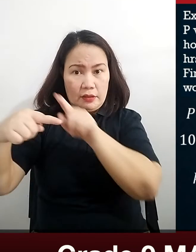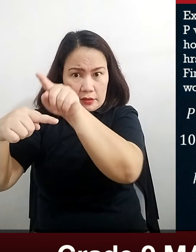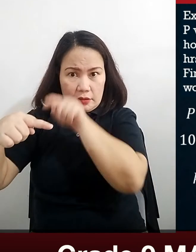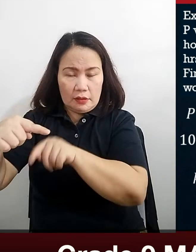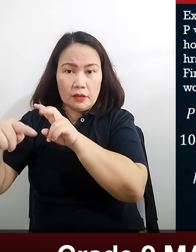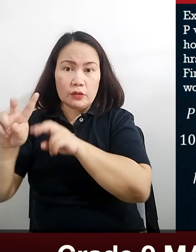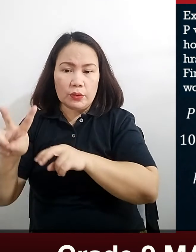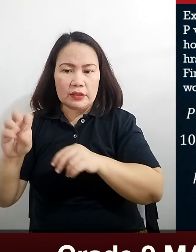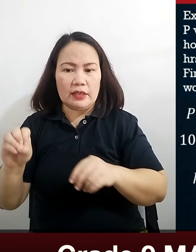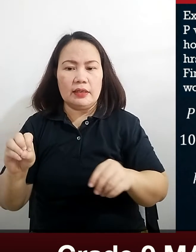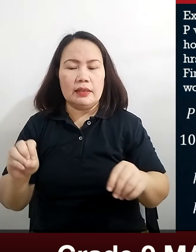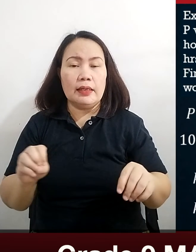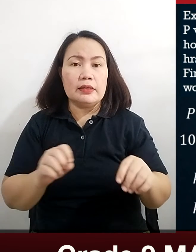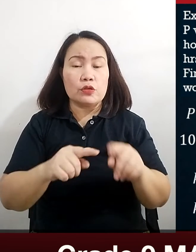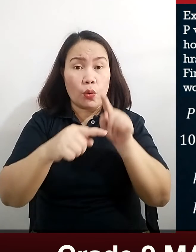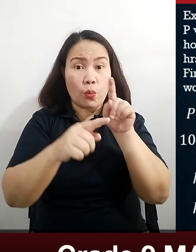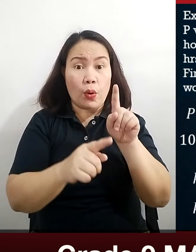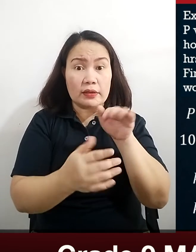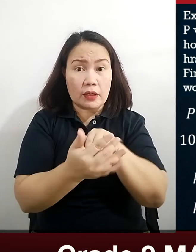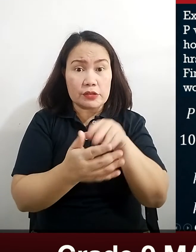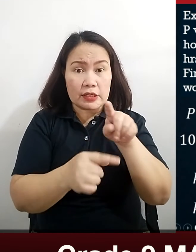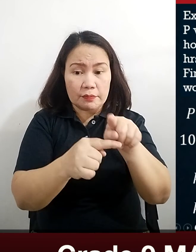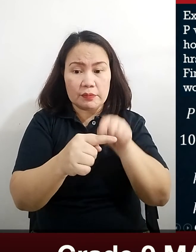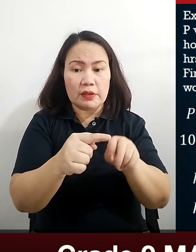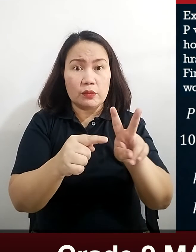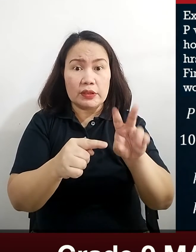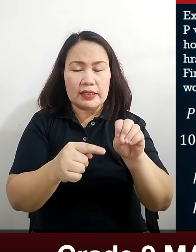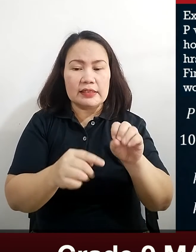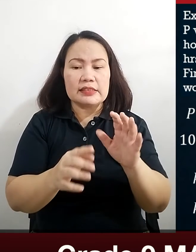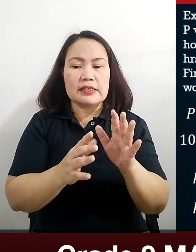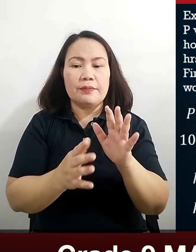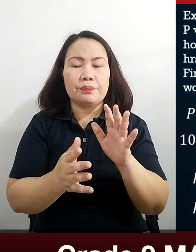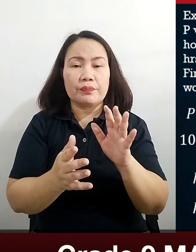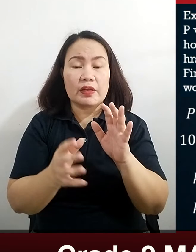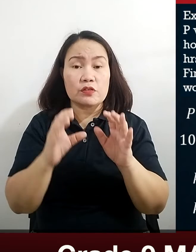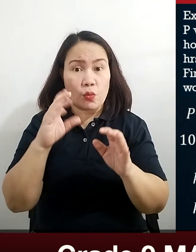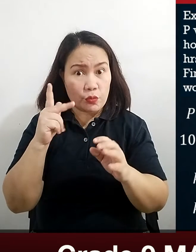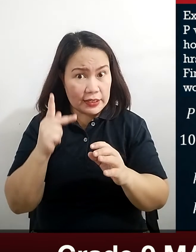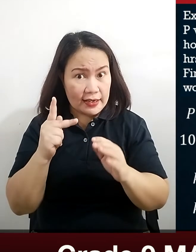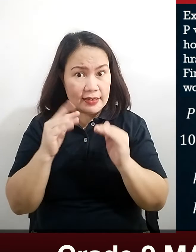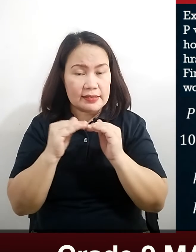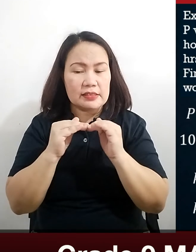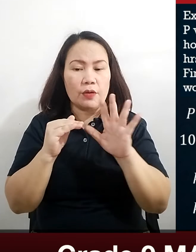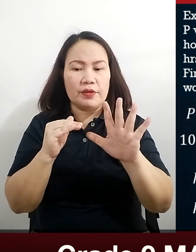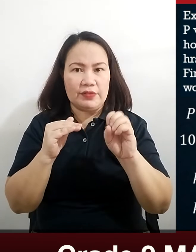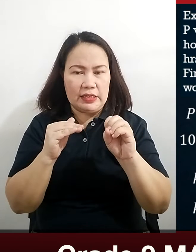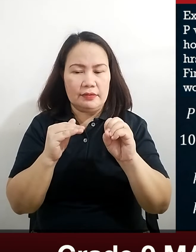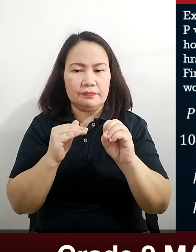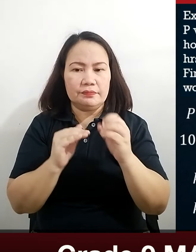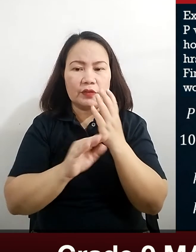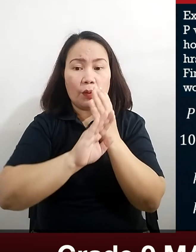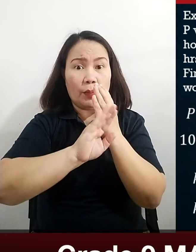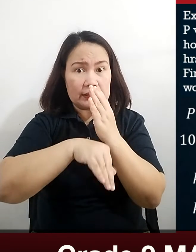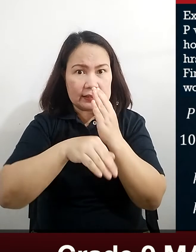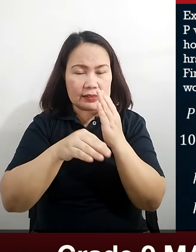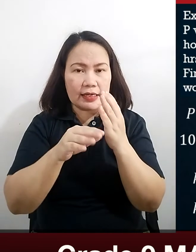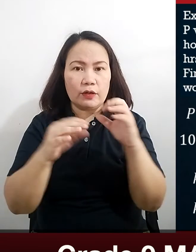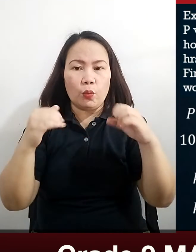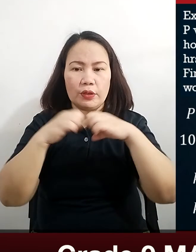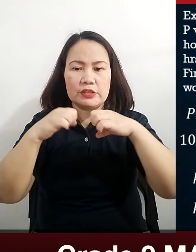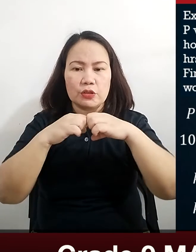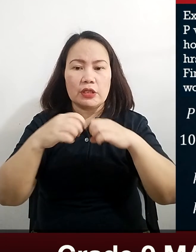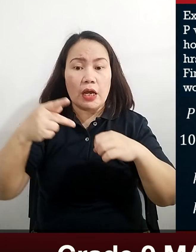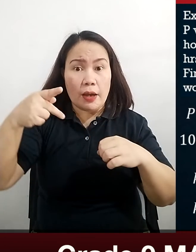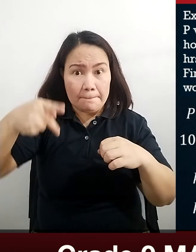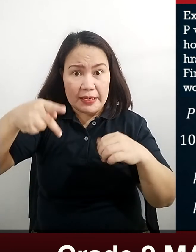So, 1,000 divide 20, the answer is 50. So, yung constant natin dito ay 50. Balik tayo dito sa equation na to.